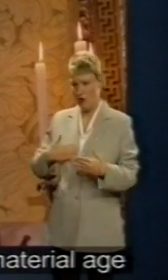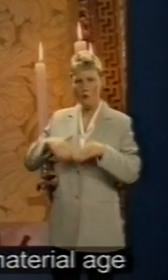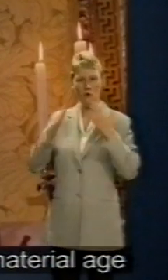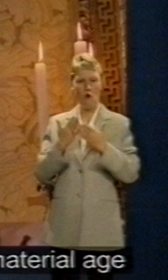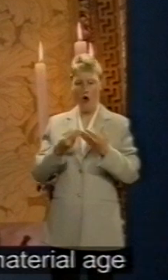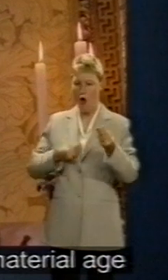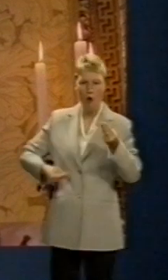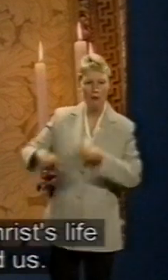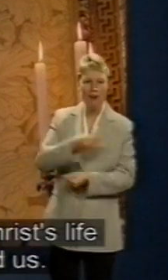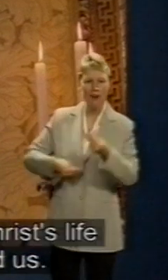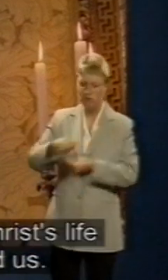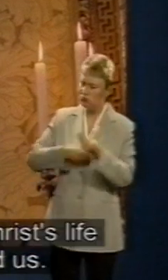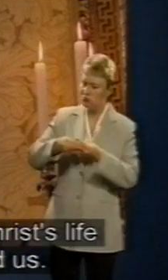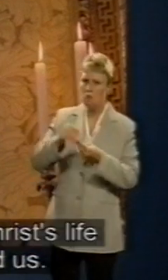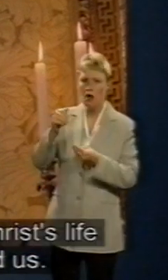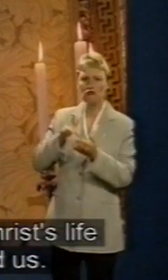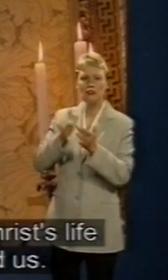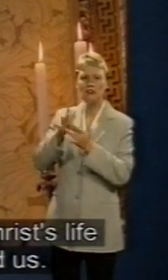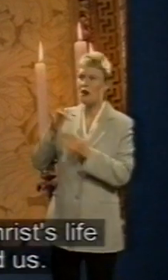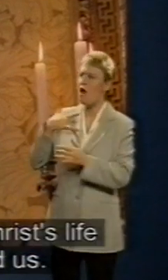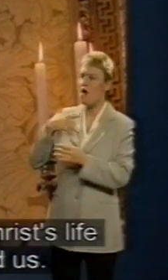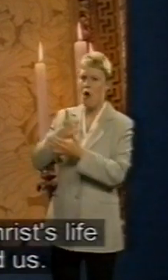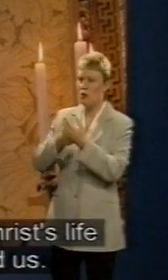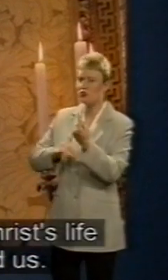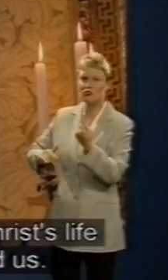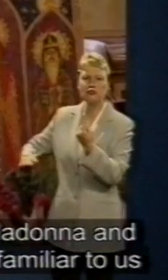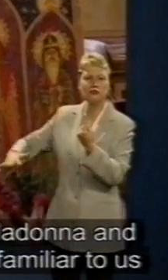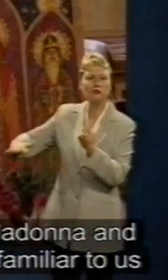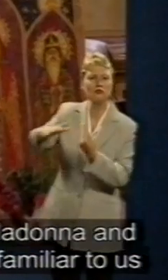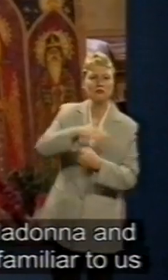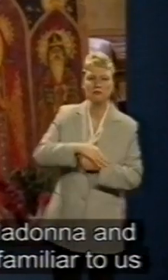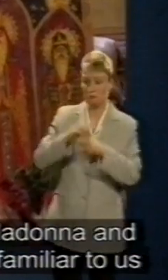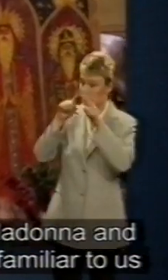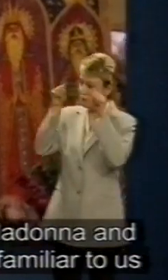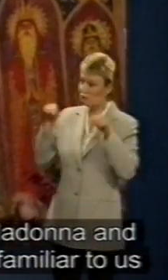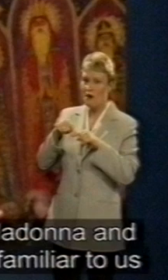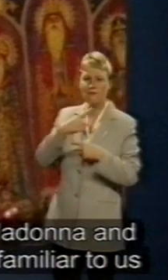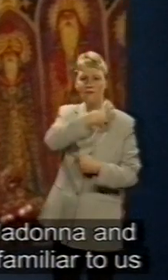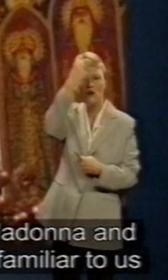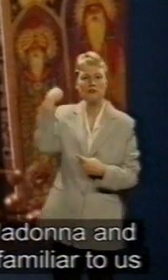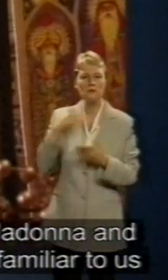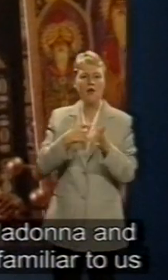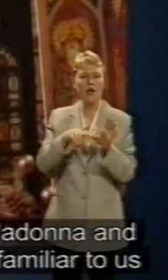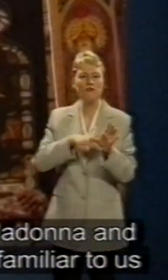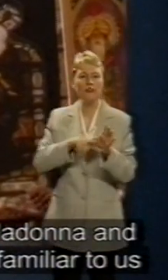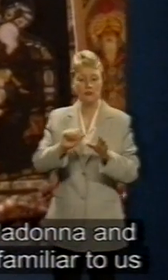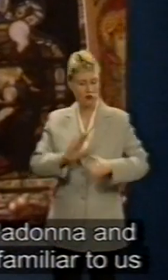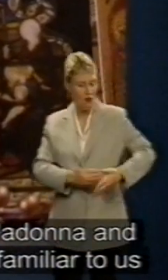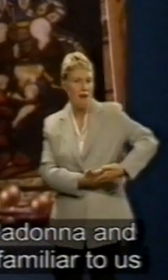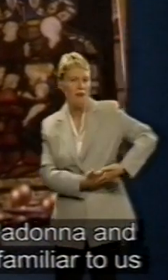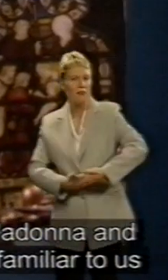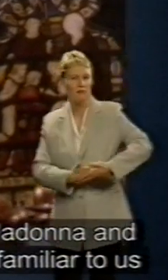our very material age, the impact of Christ's life is all around us. The image of the Madonna and Child